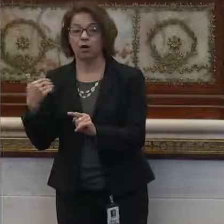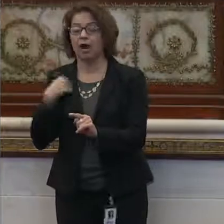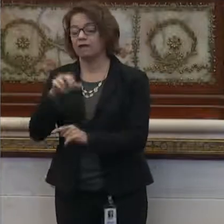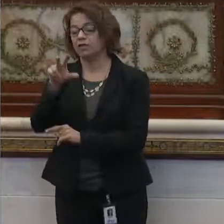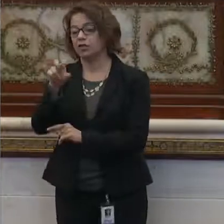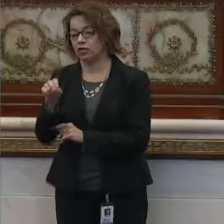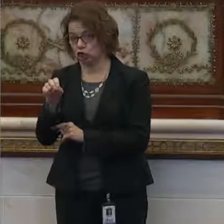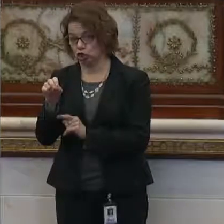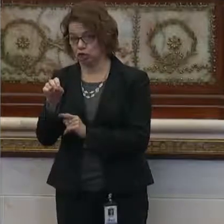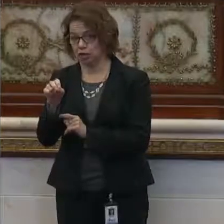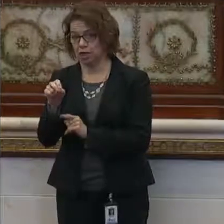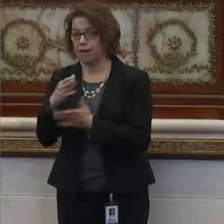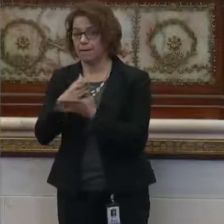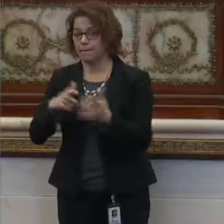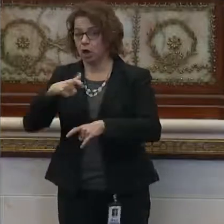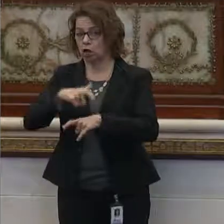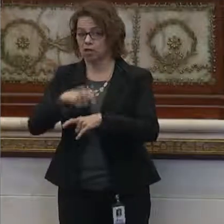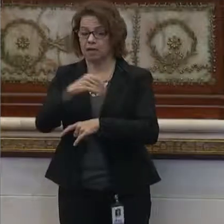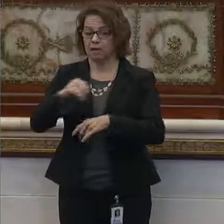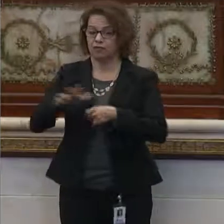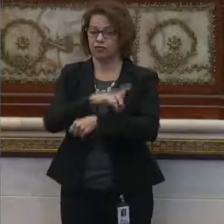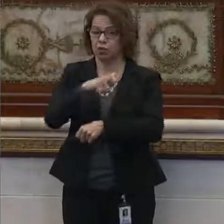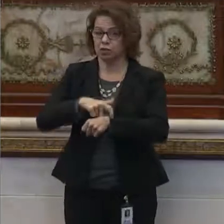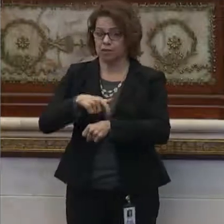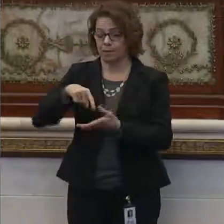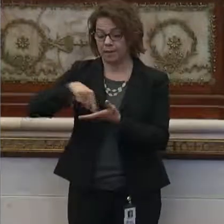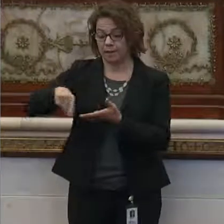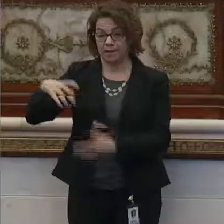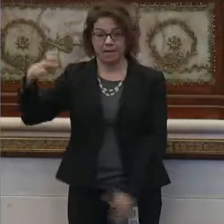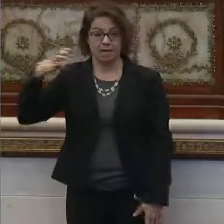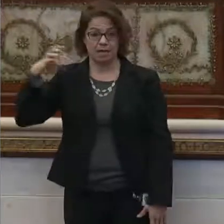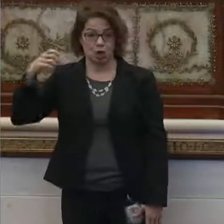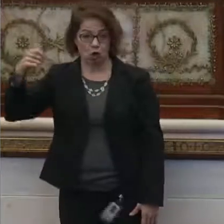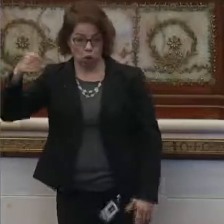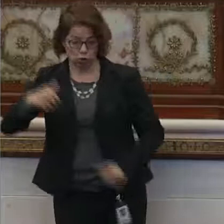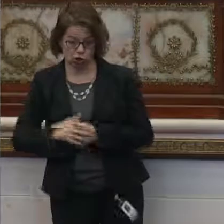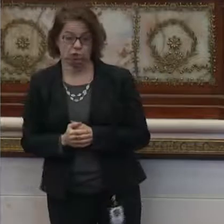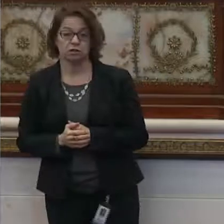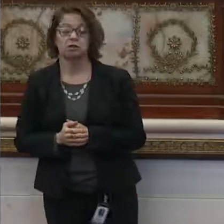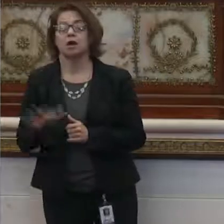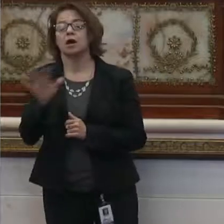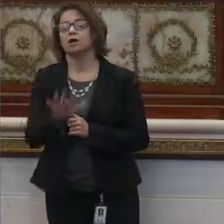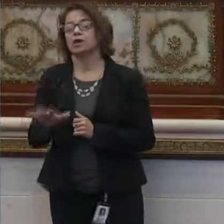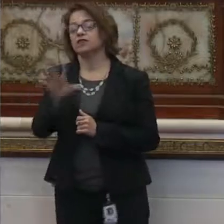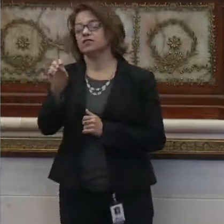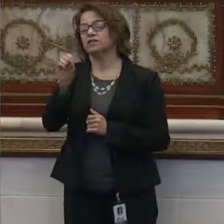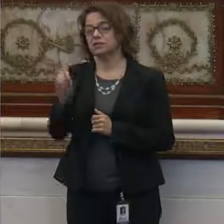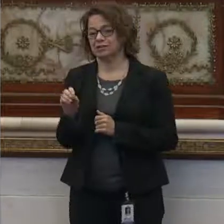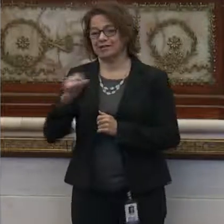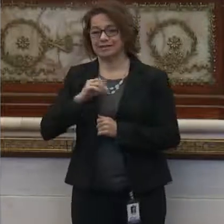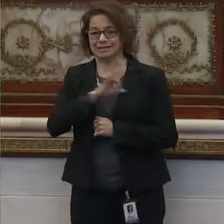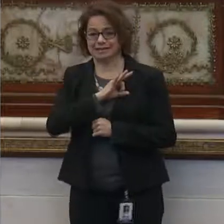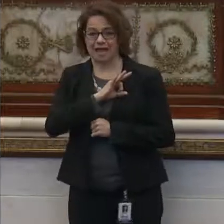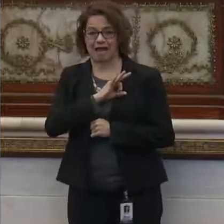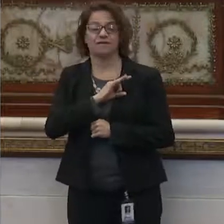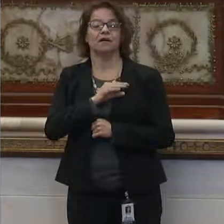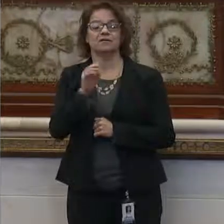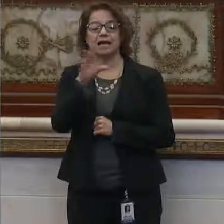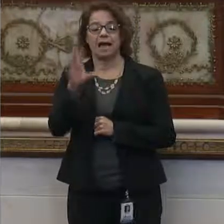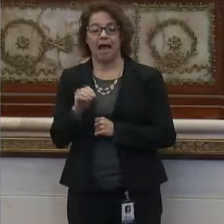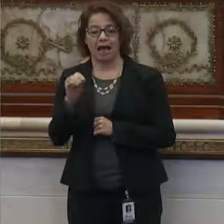30 part-time and full-time paid coaches. Approximately 50% of that staff is